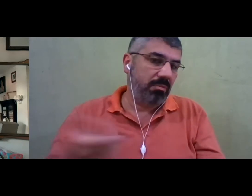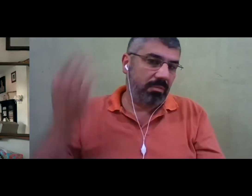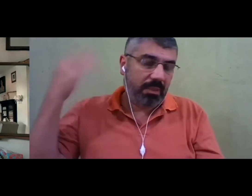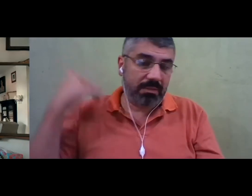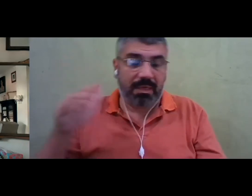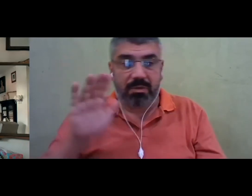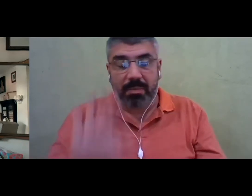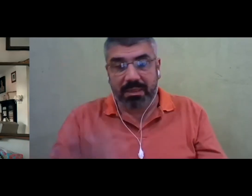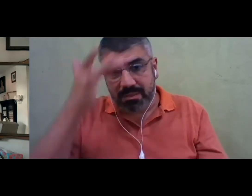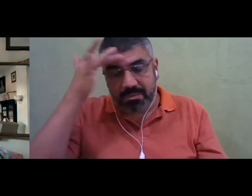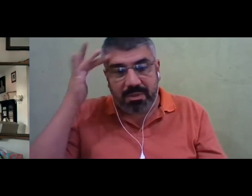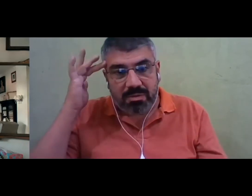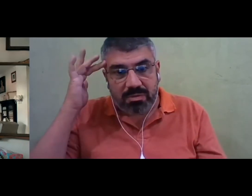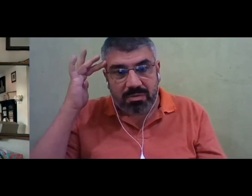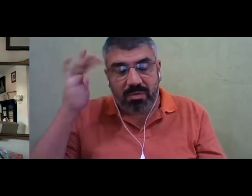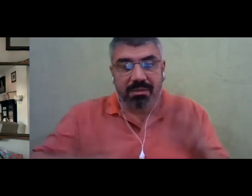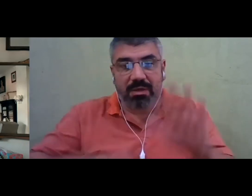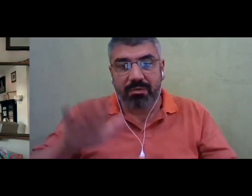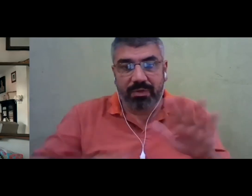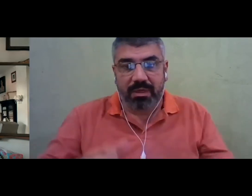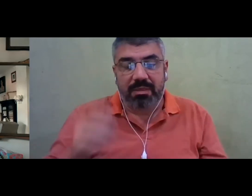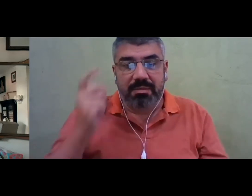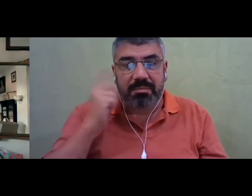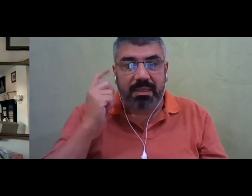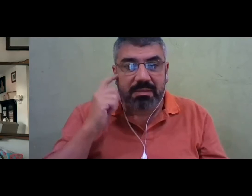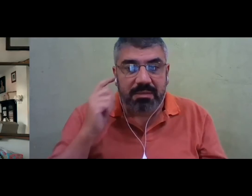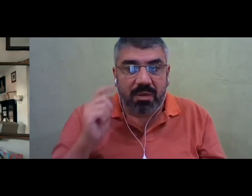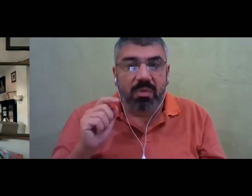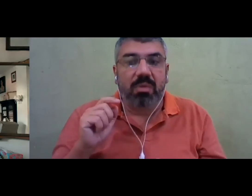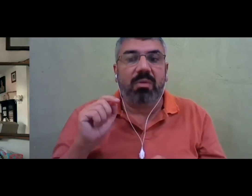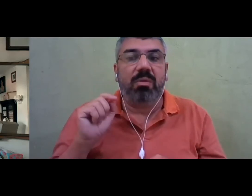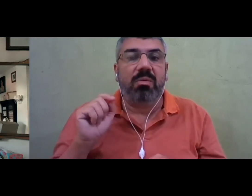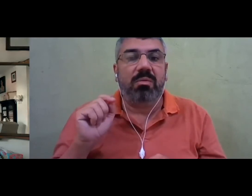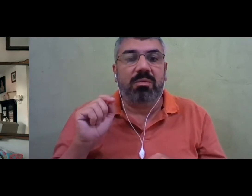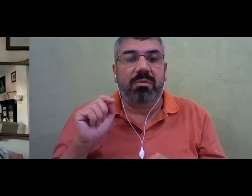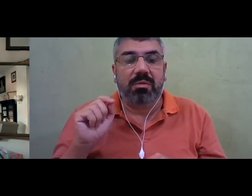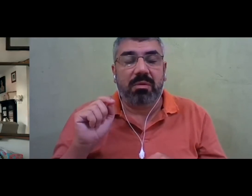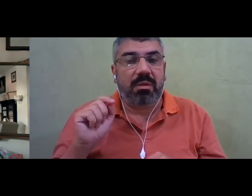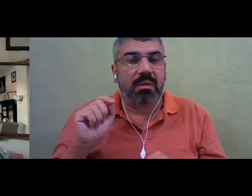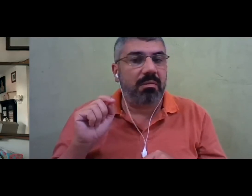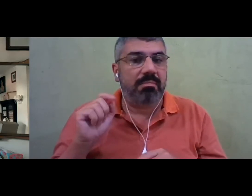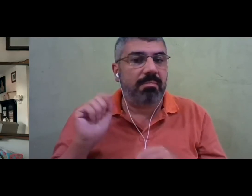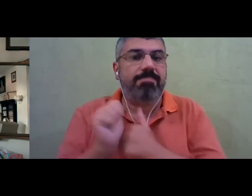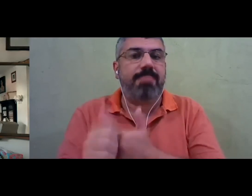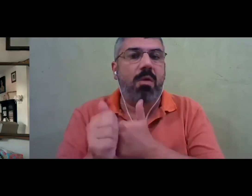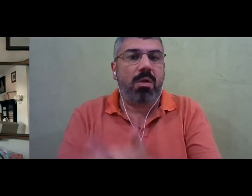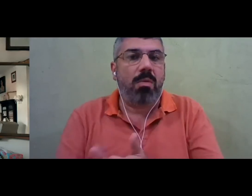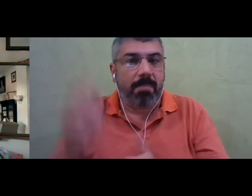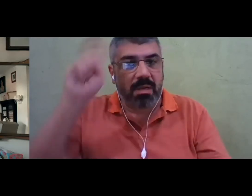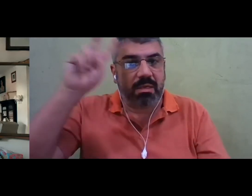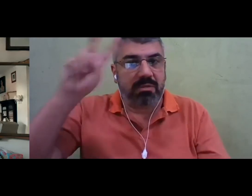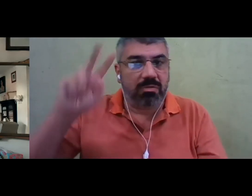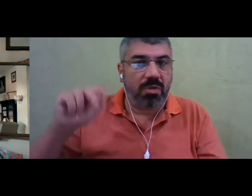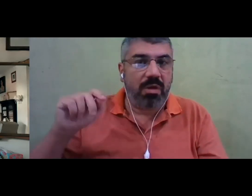and maybe that in itself may think that this would be a great unit of analysis, as contradiction is definitely in